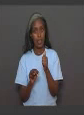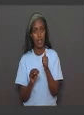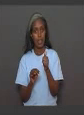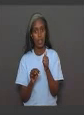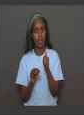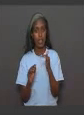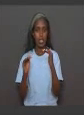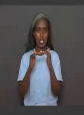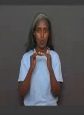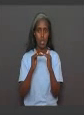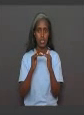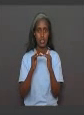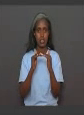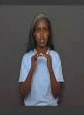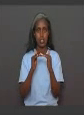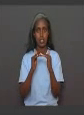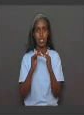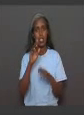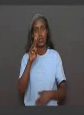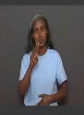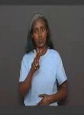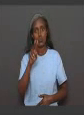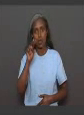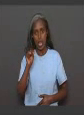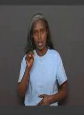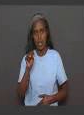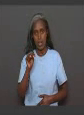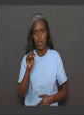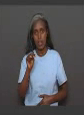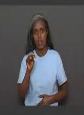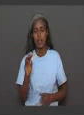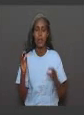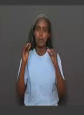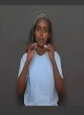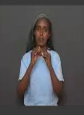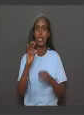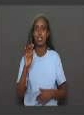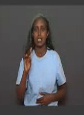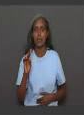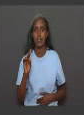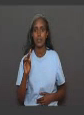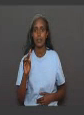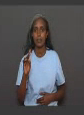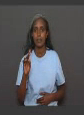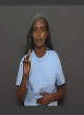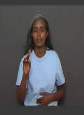An equals 2n plus 7,